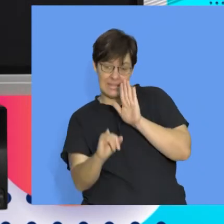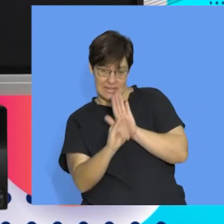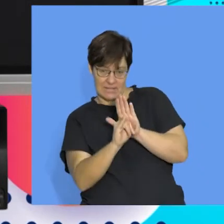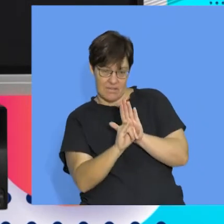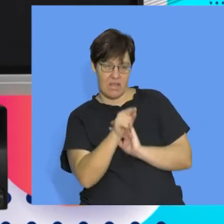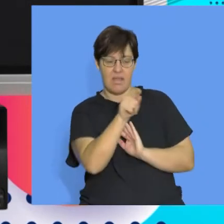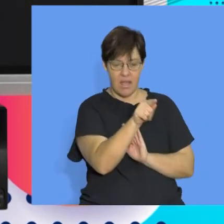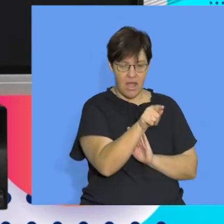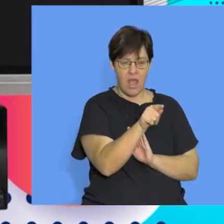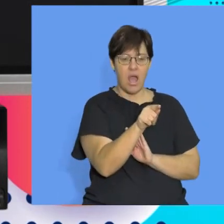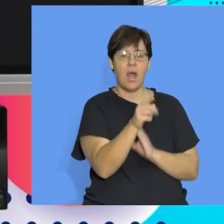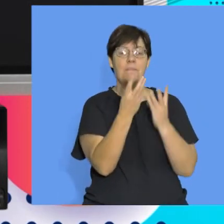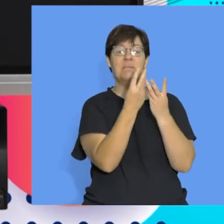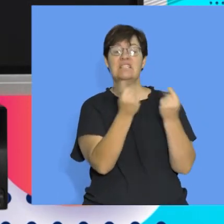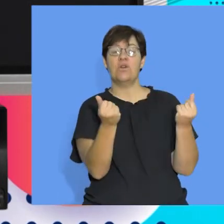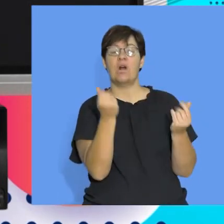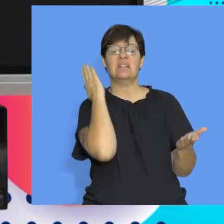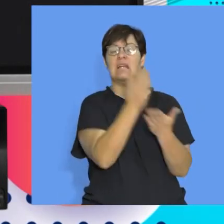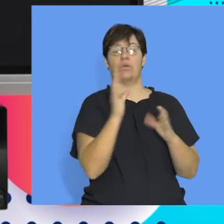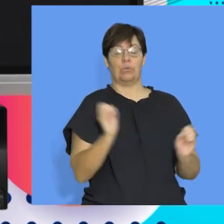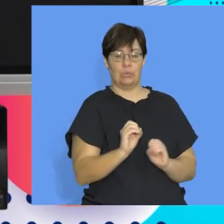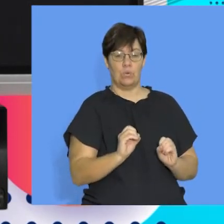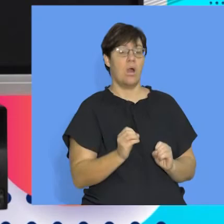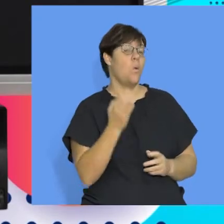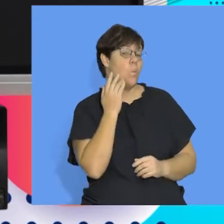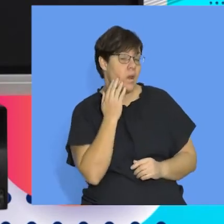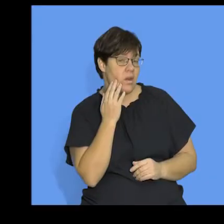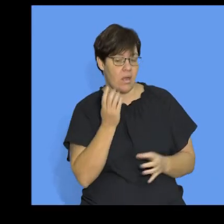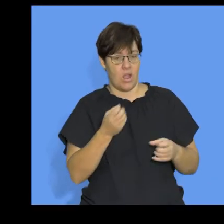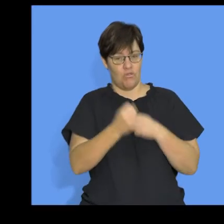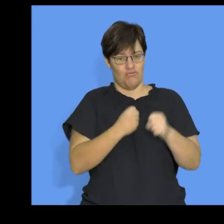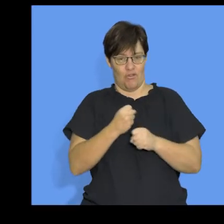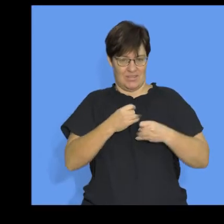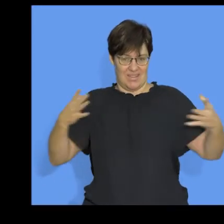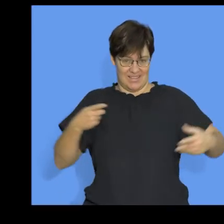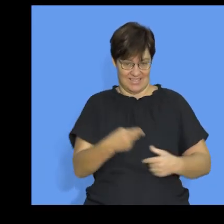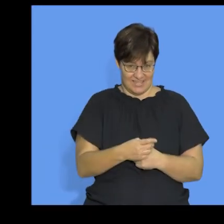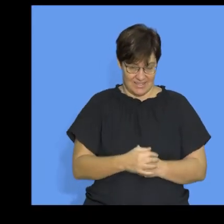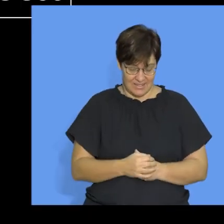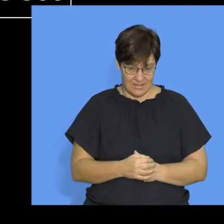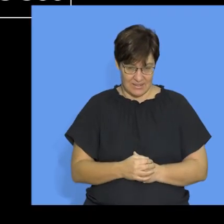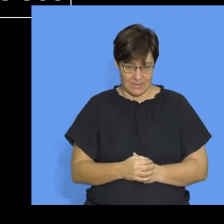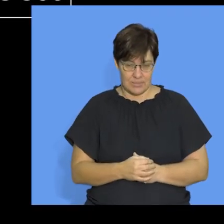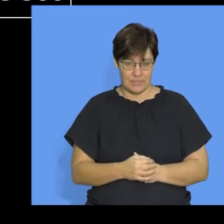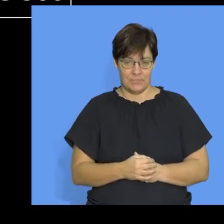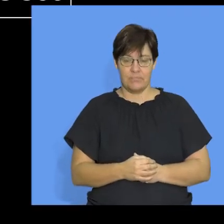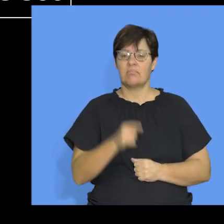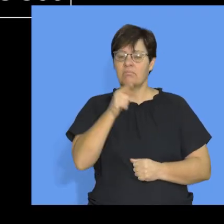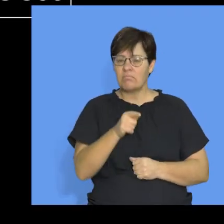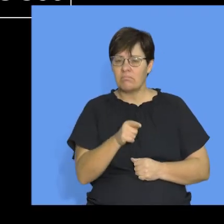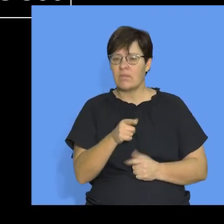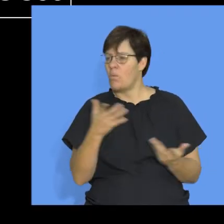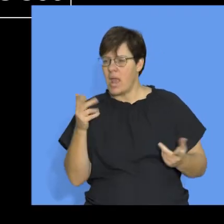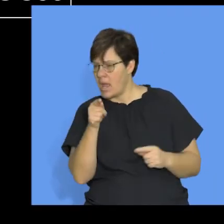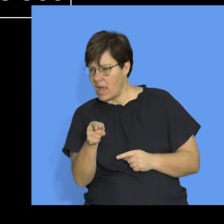your indirect material at the beginning of the year. Right? So here we go. Where's my indirect material? There